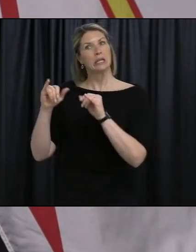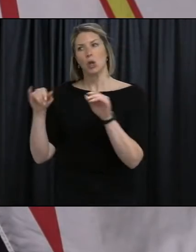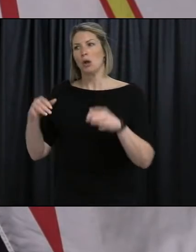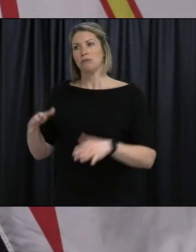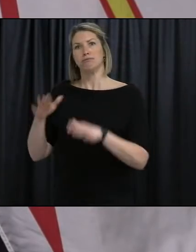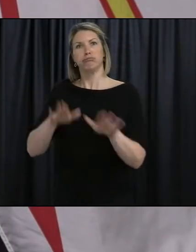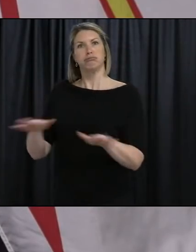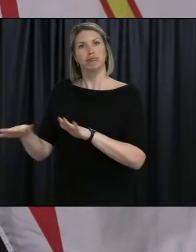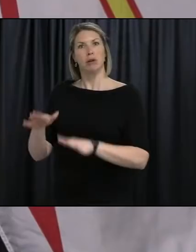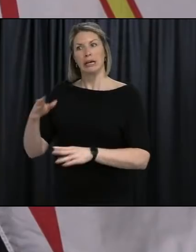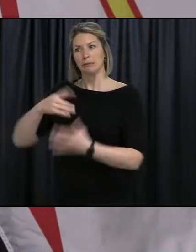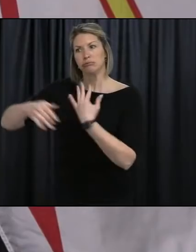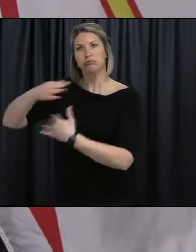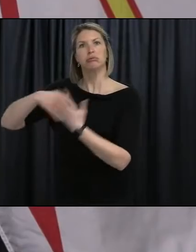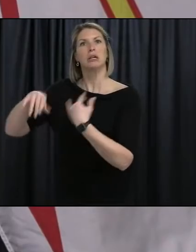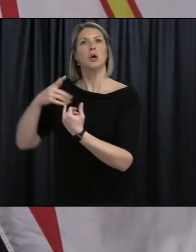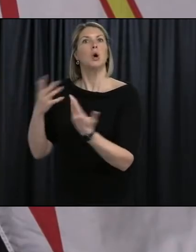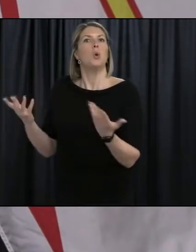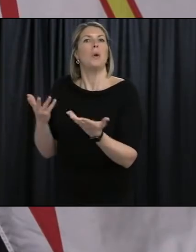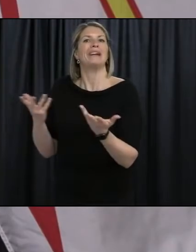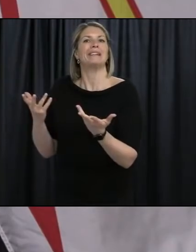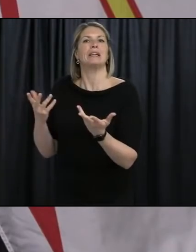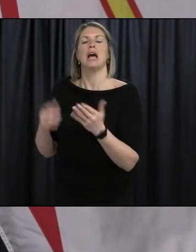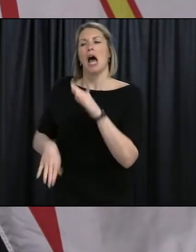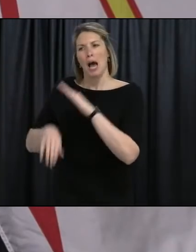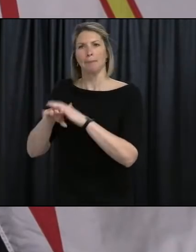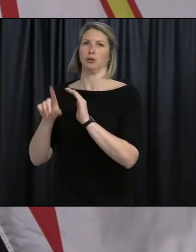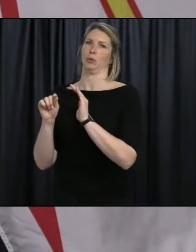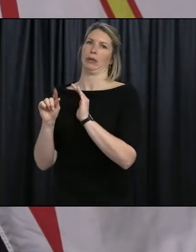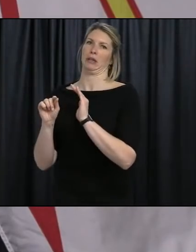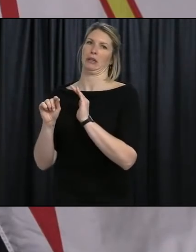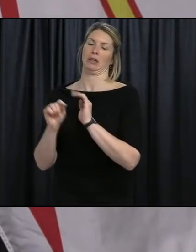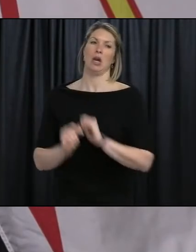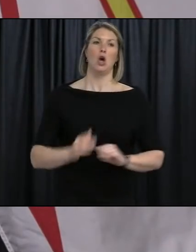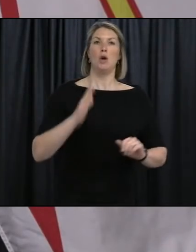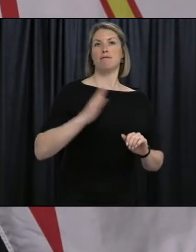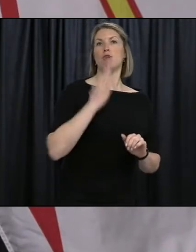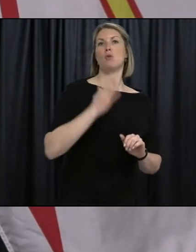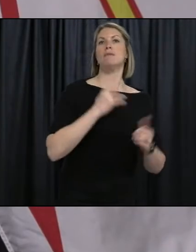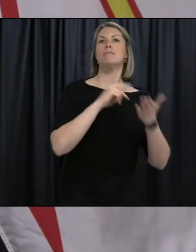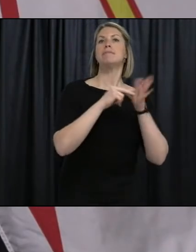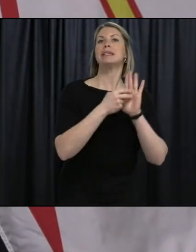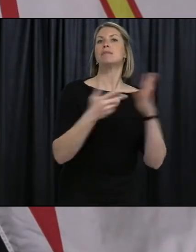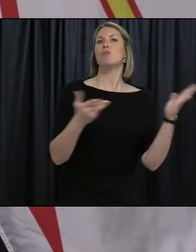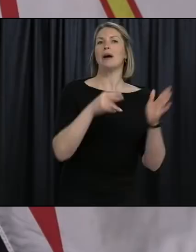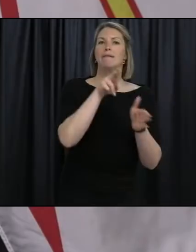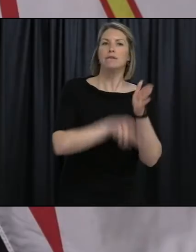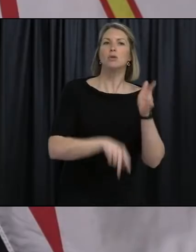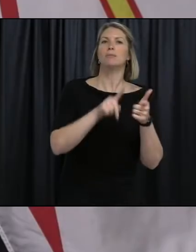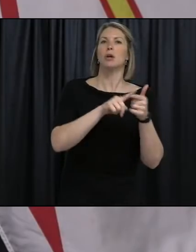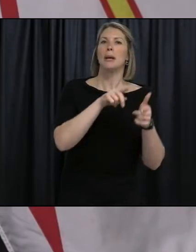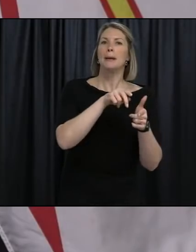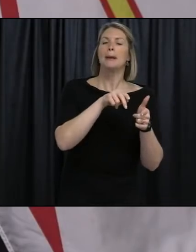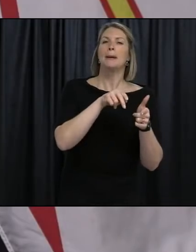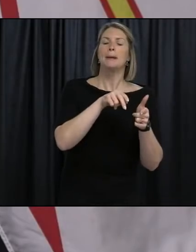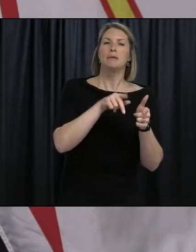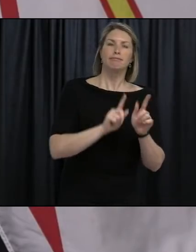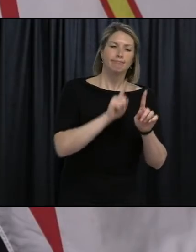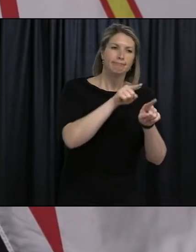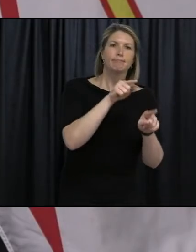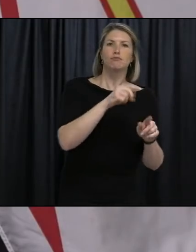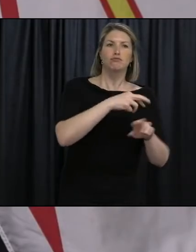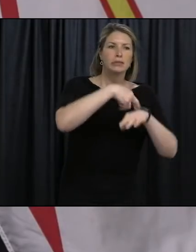to formal gatherings that are run by a recognized business or organization and would include funerals, burials, weddings, and religious and